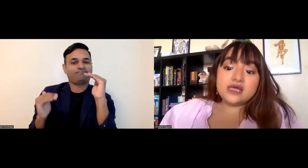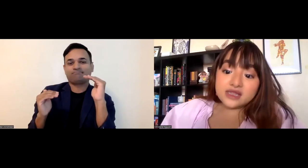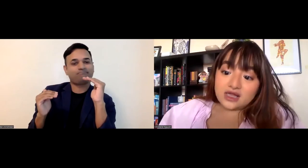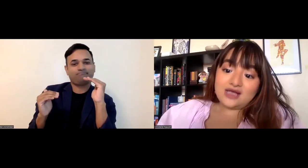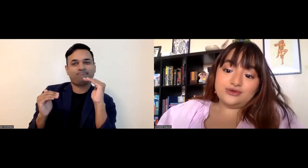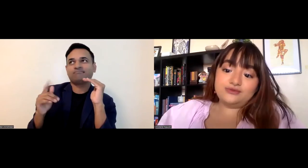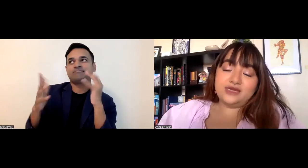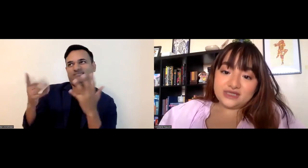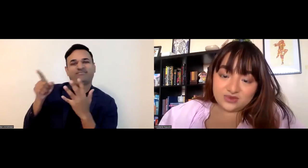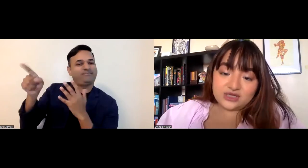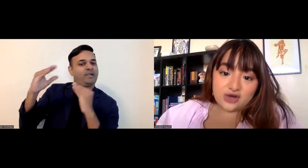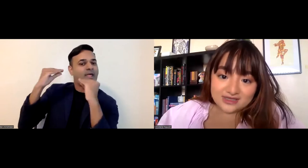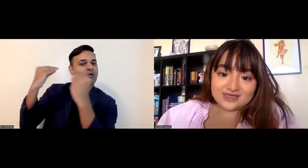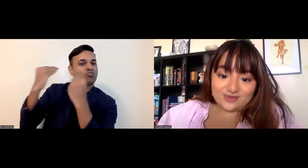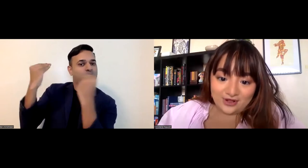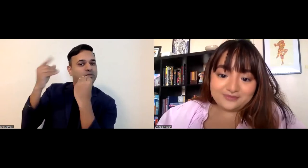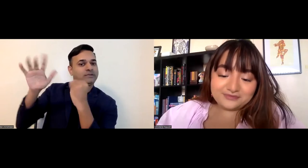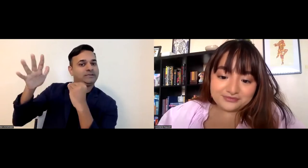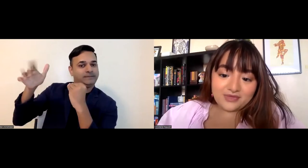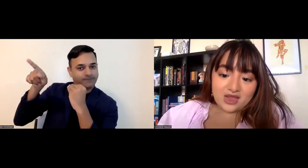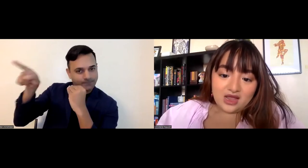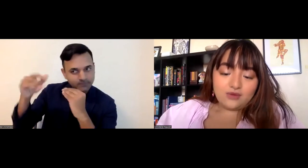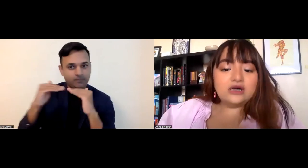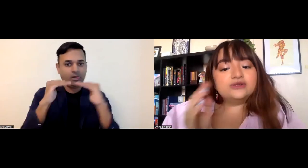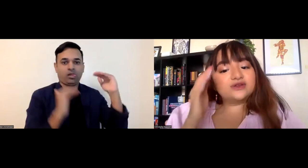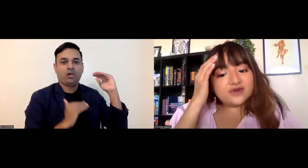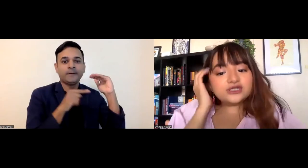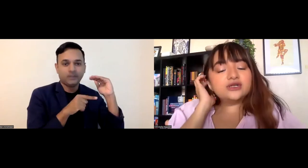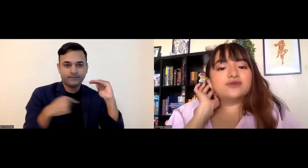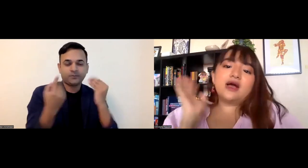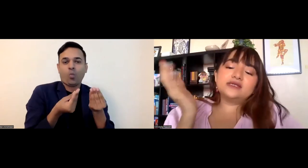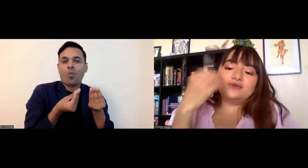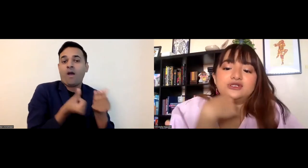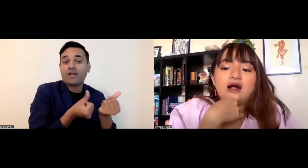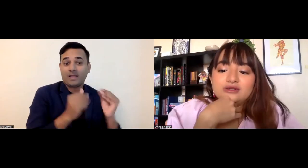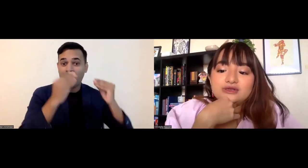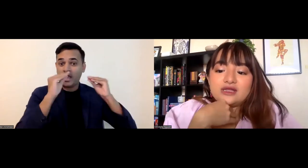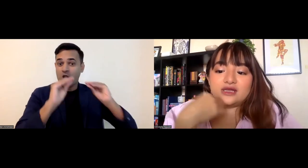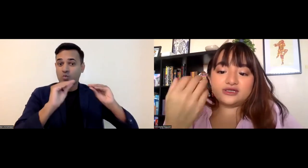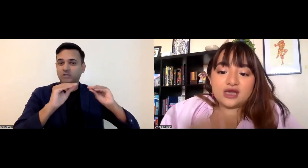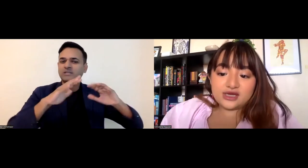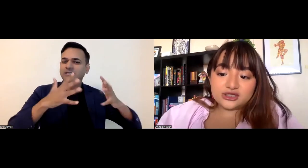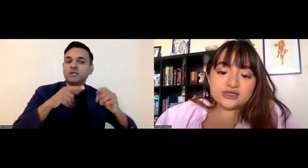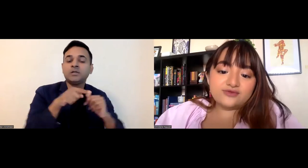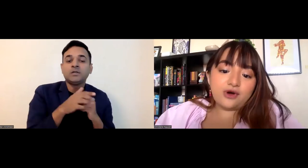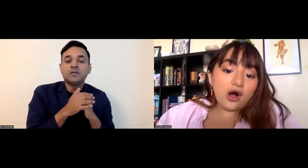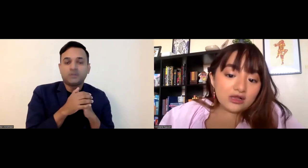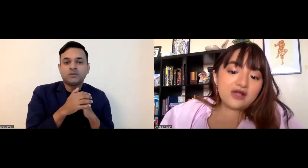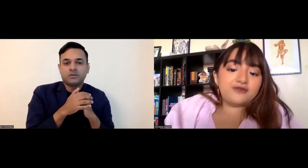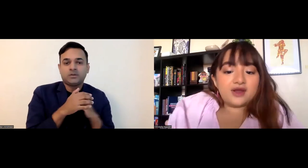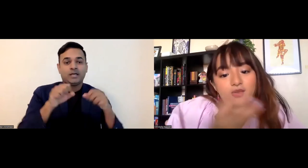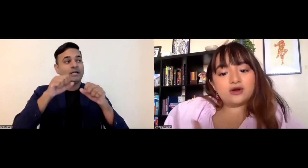stigma in the classroom needs to be addressed as well. While the Convention of the Rights of the Child and Education for